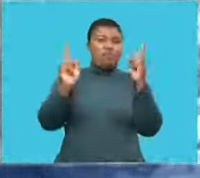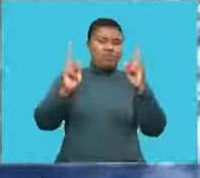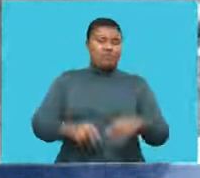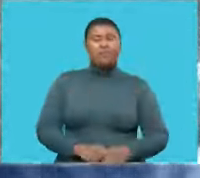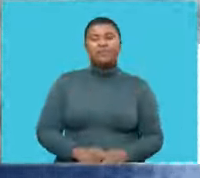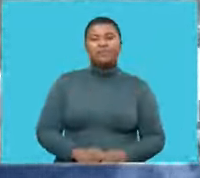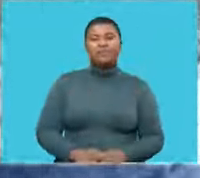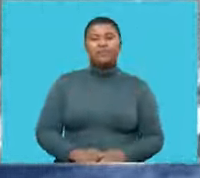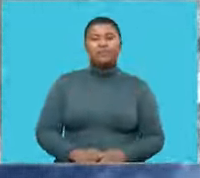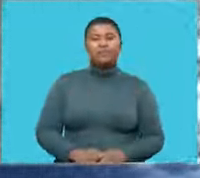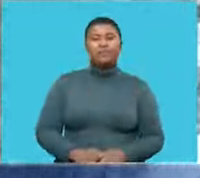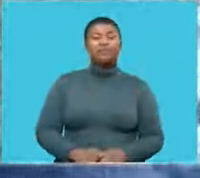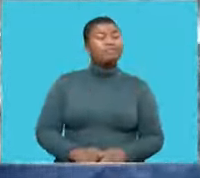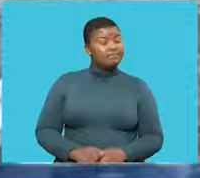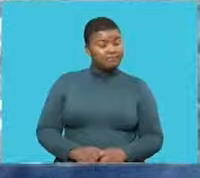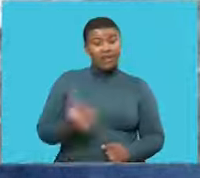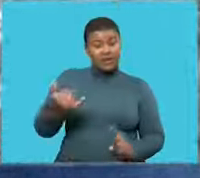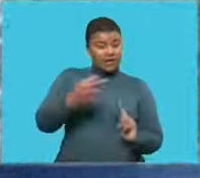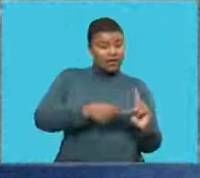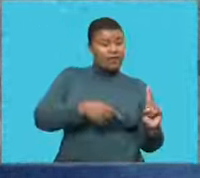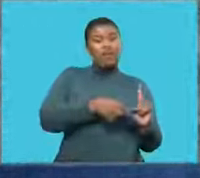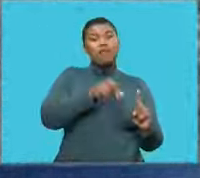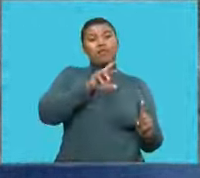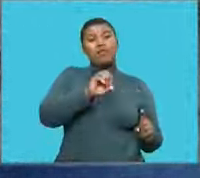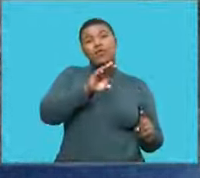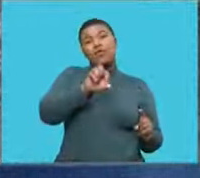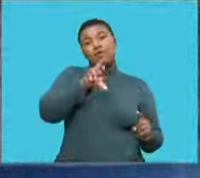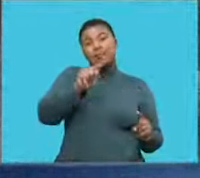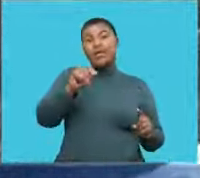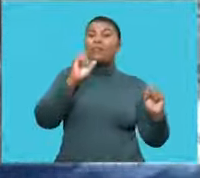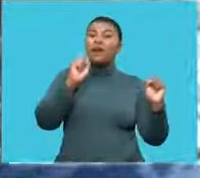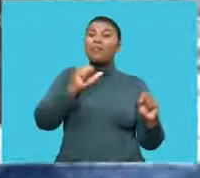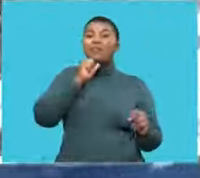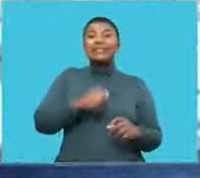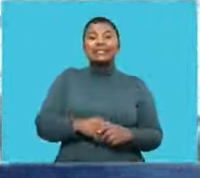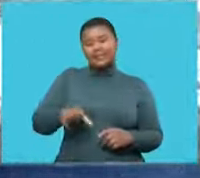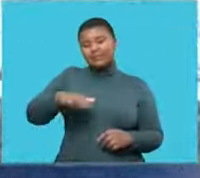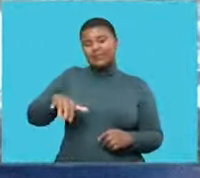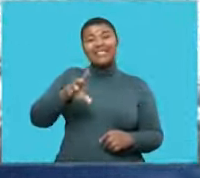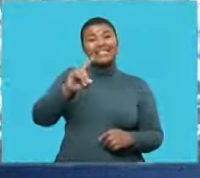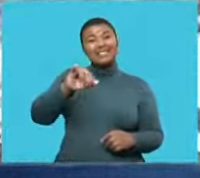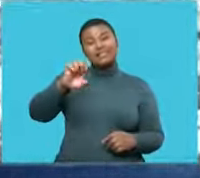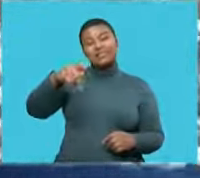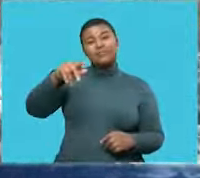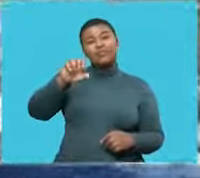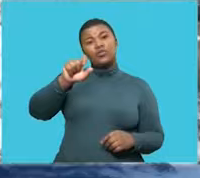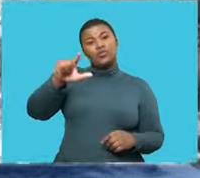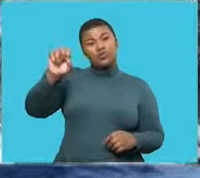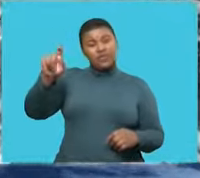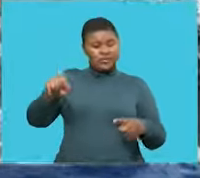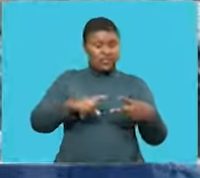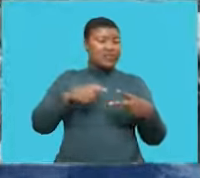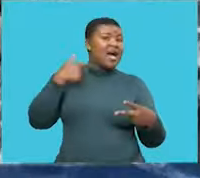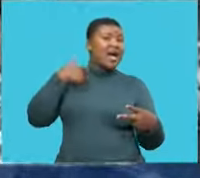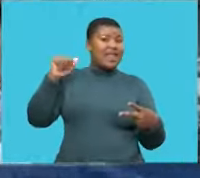tadikuhola mulawizi ublela haditha tawa ipehi te akarizangtip sluotile aleksandra elizehidinta